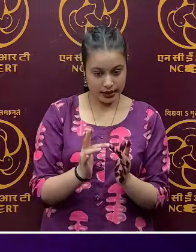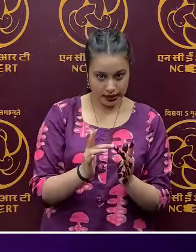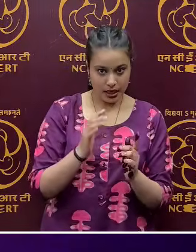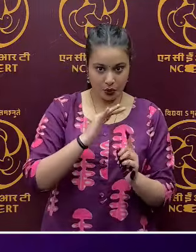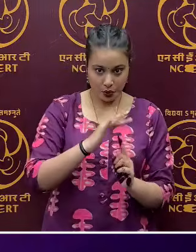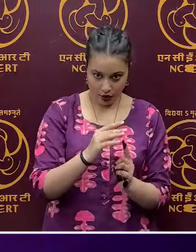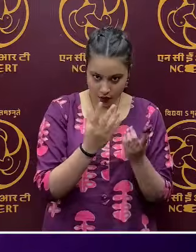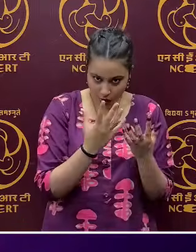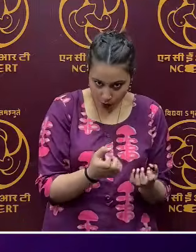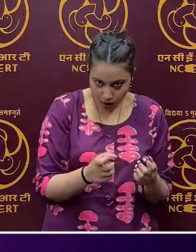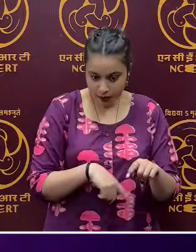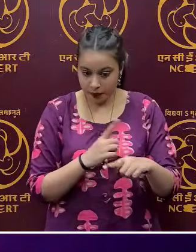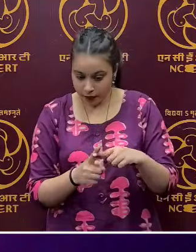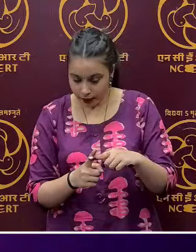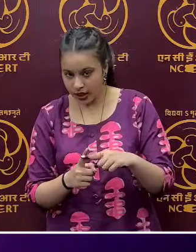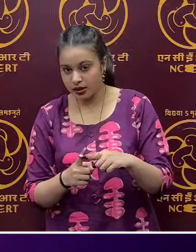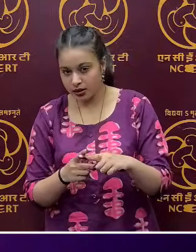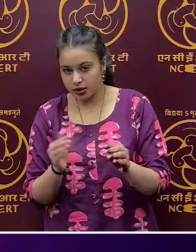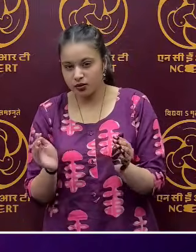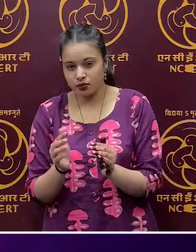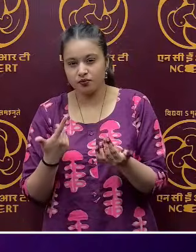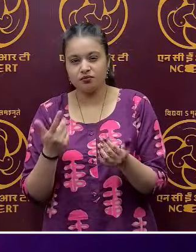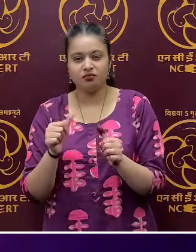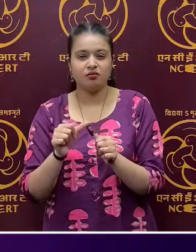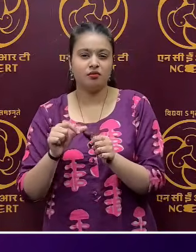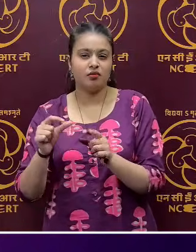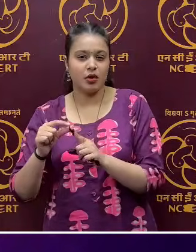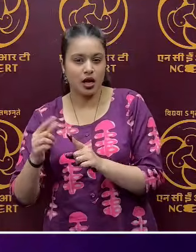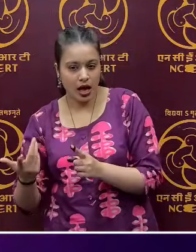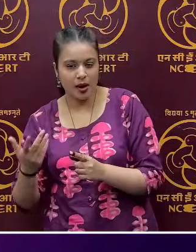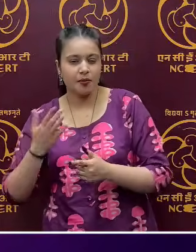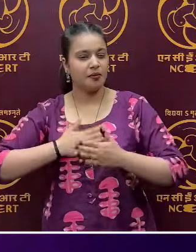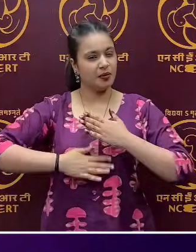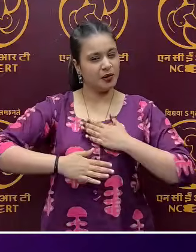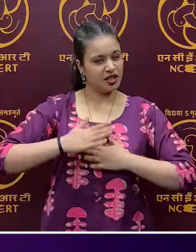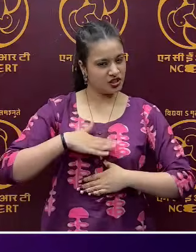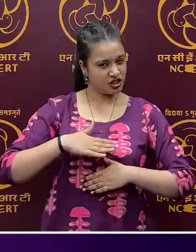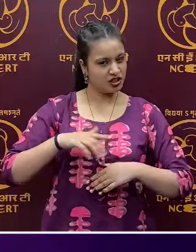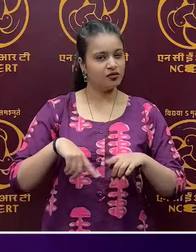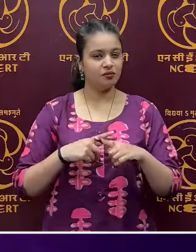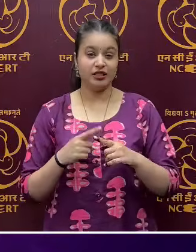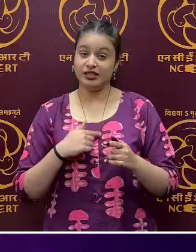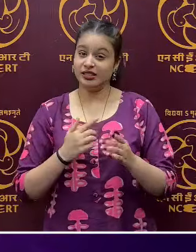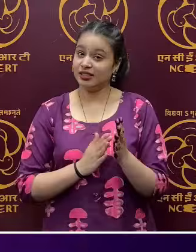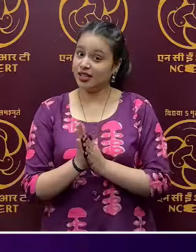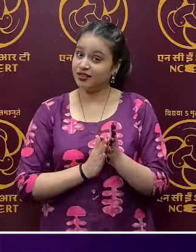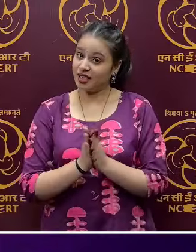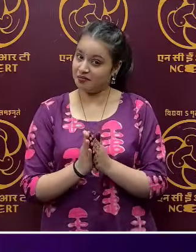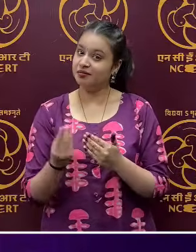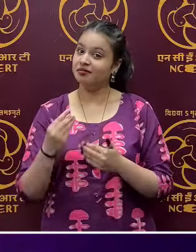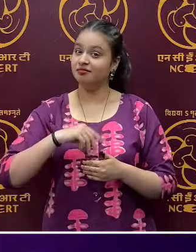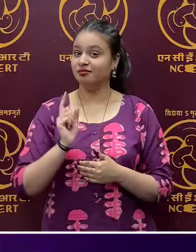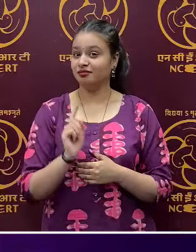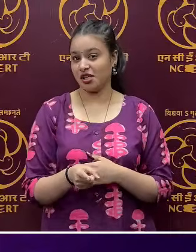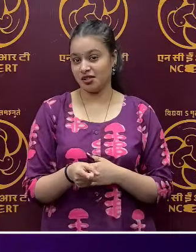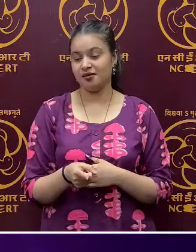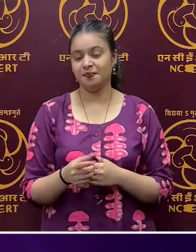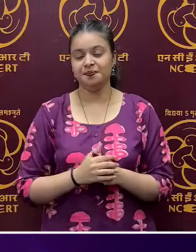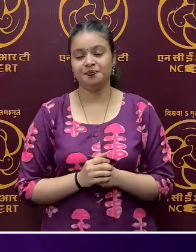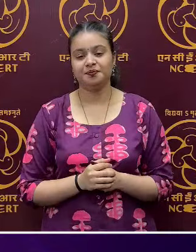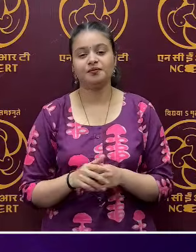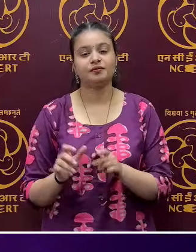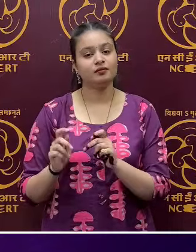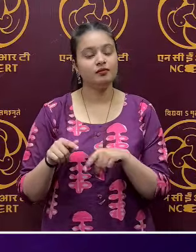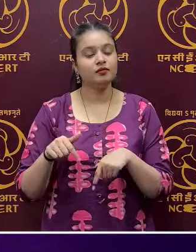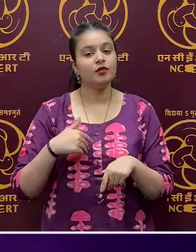and a little bit of application, a little bit of patience and excitement, you're passion. Good to go. Yeah. Right. So sir,